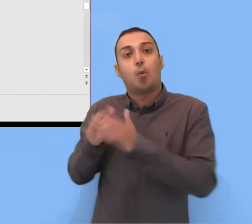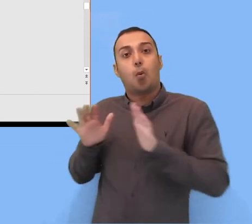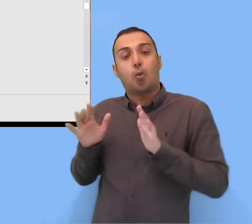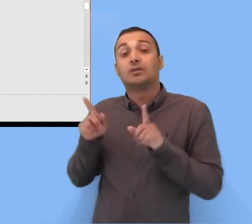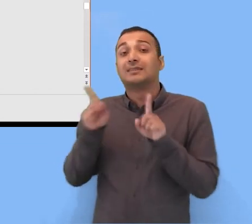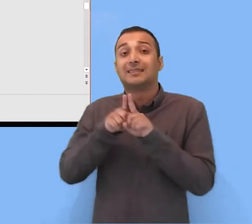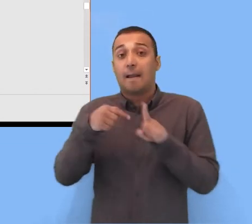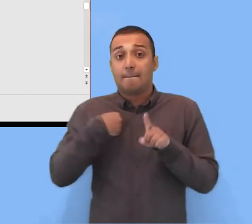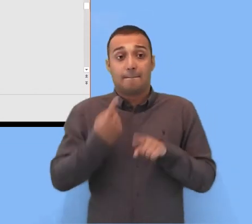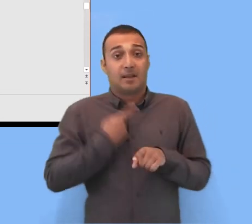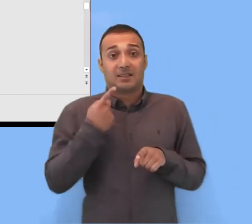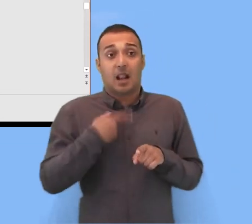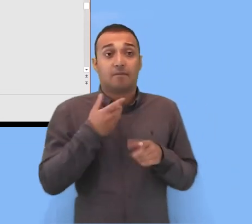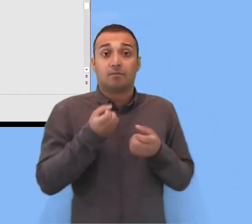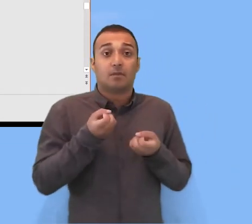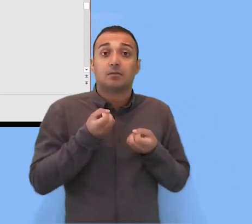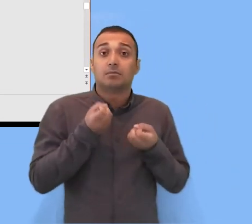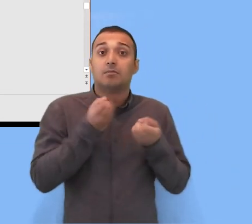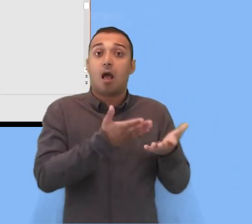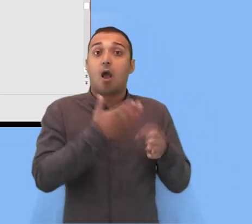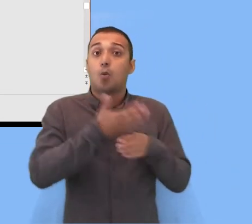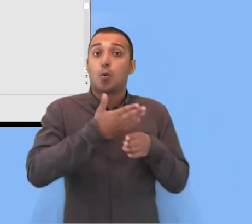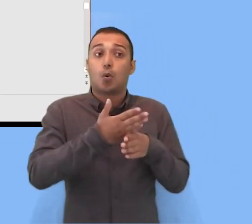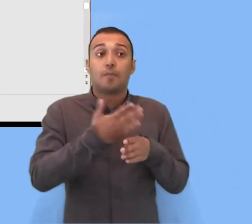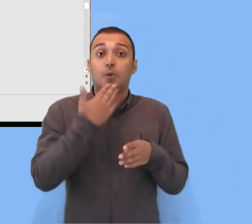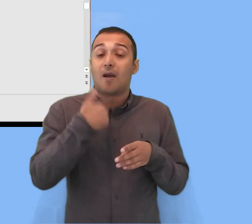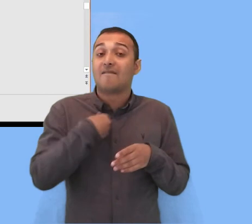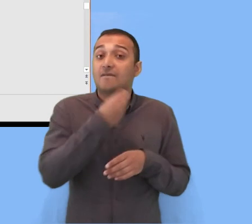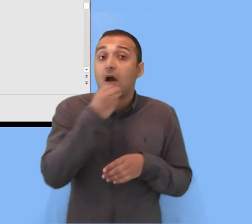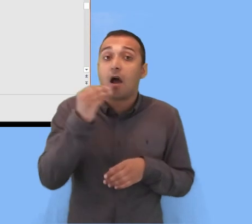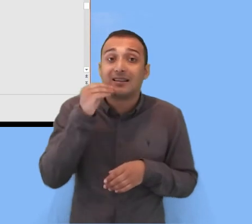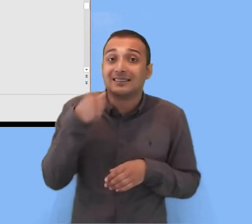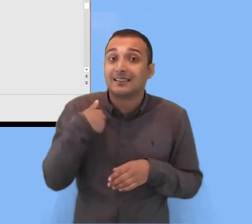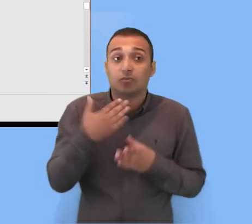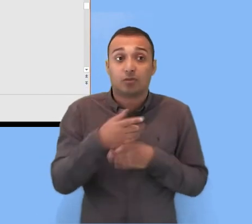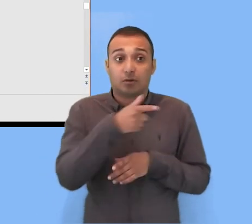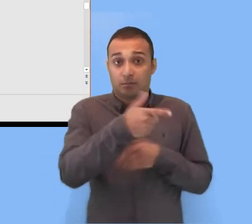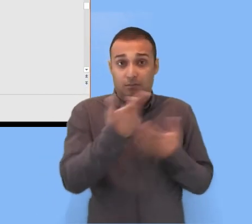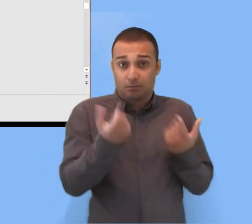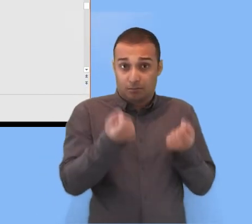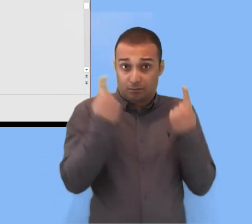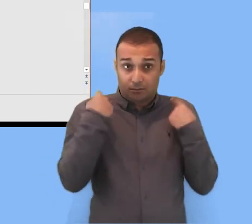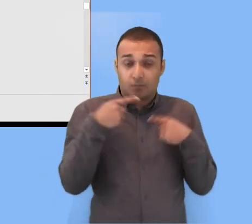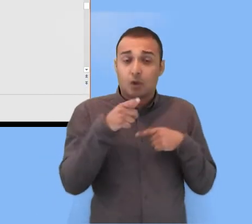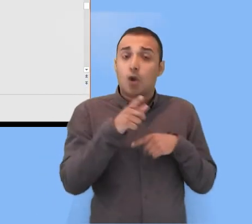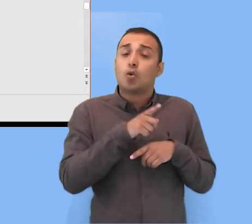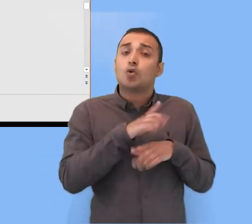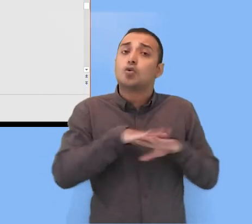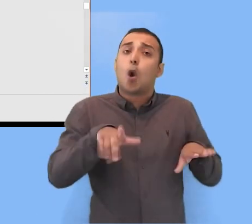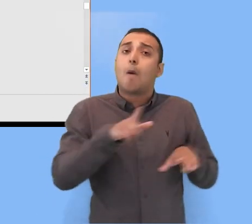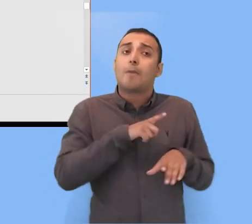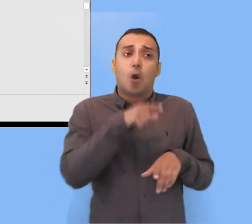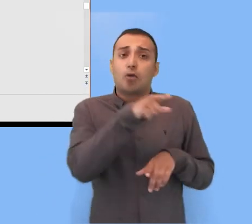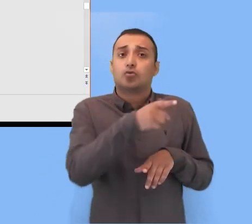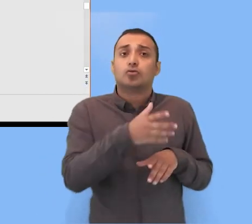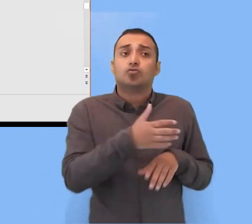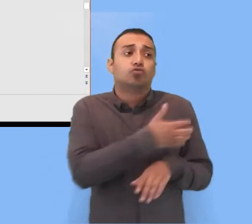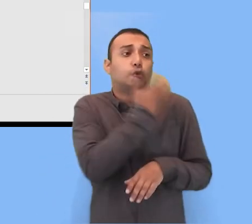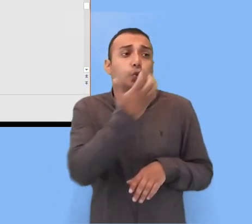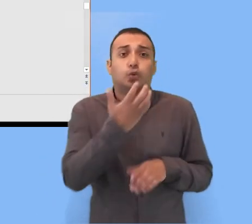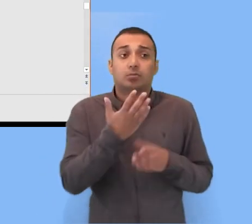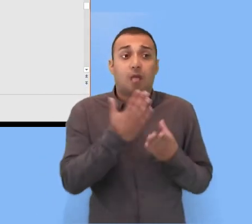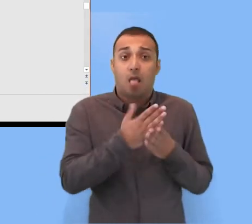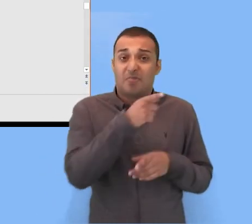primary schools and nurseries, when I was fasting, for example, they just didn't get it, not because they were being rude. They even said they live in